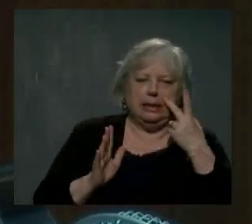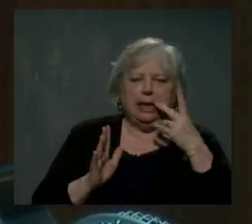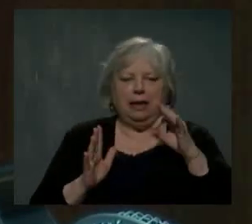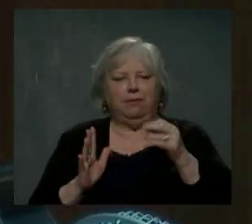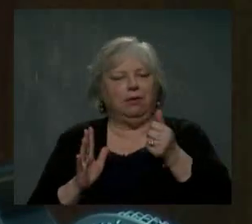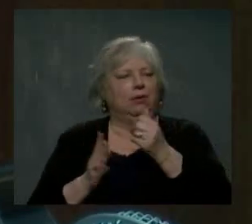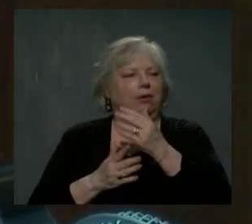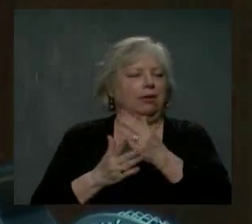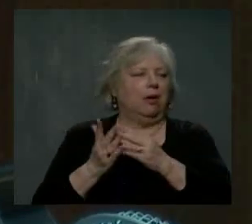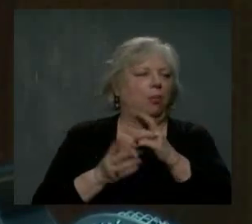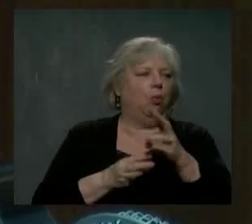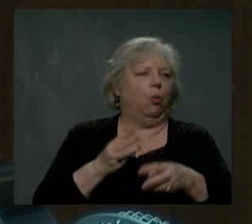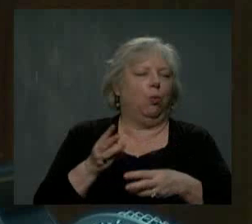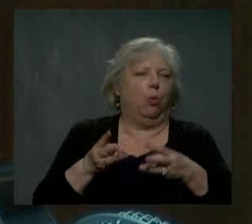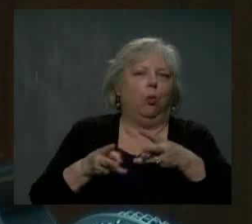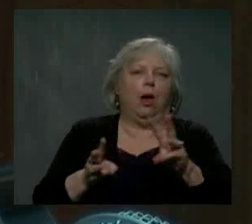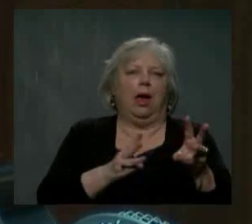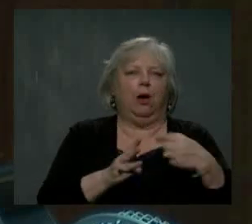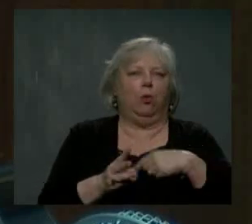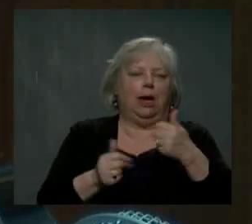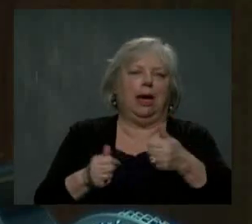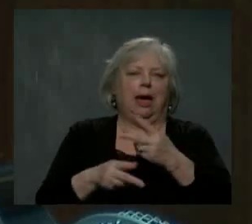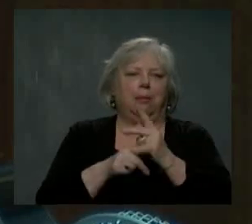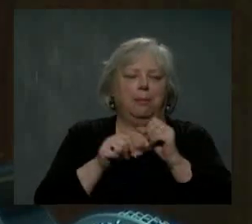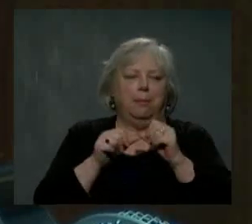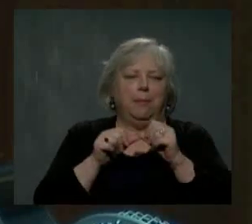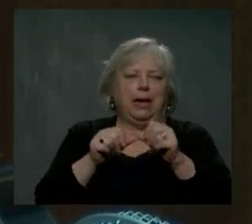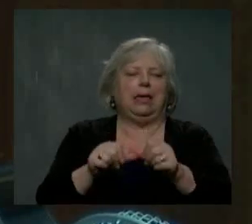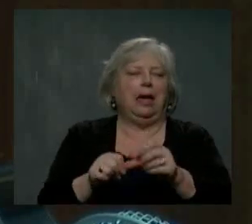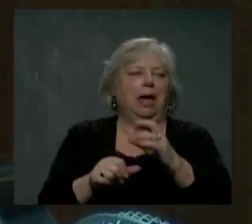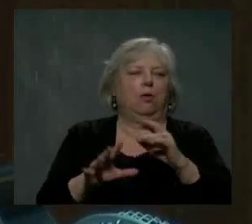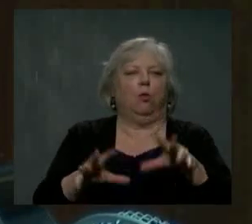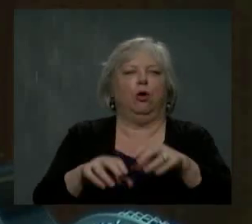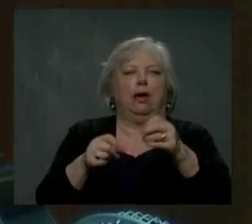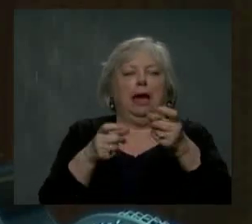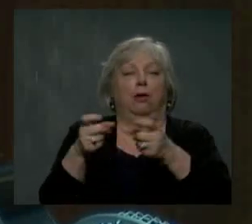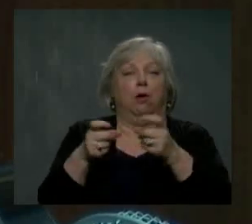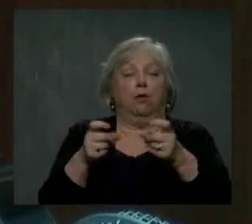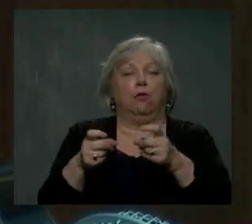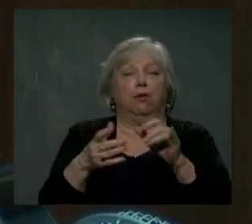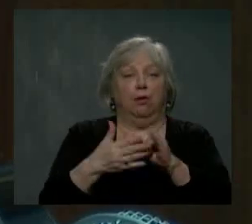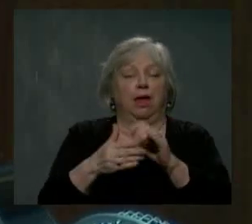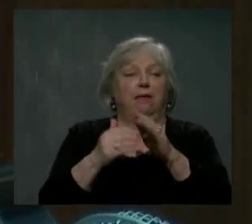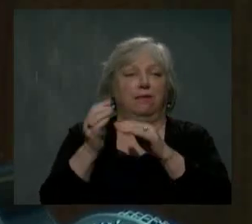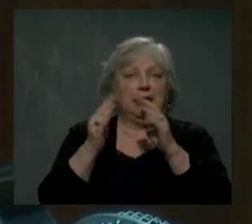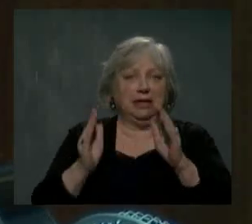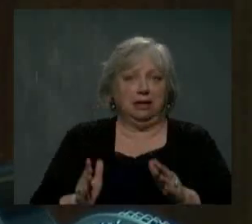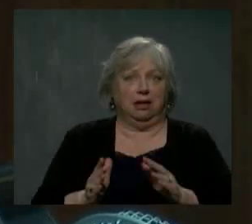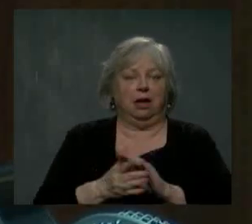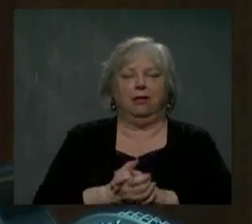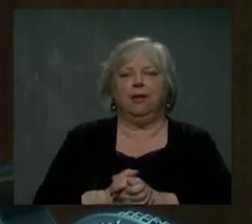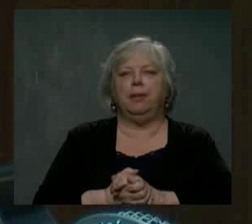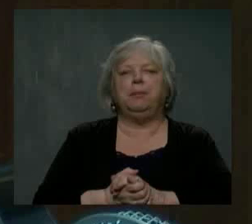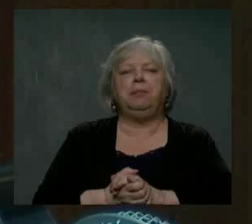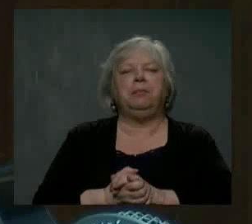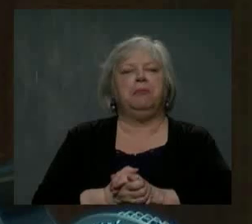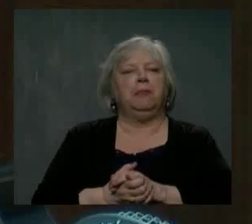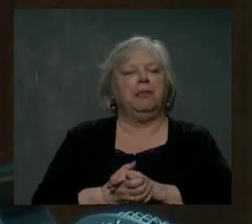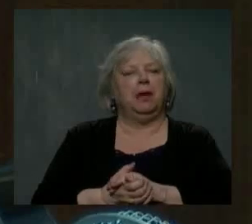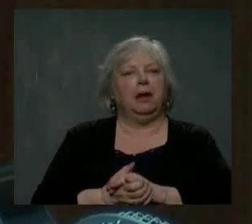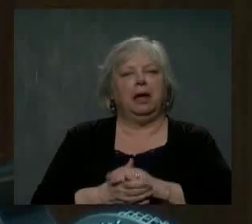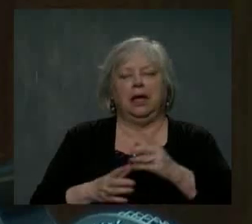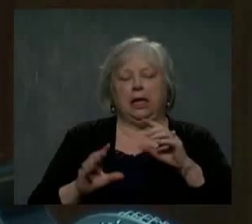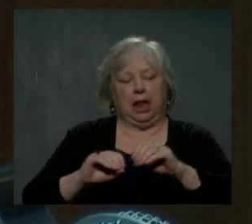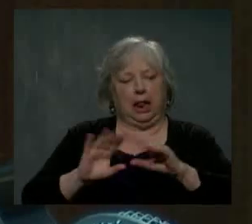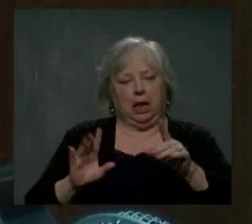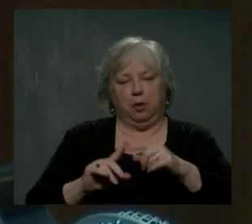we could maintain or either take over the facility. Because what's very clear to me is that we in